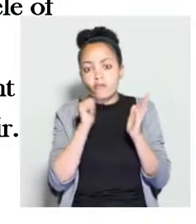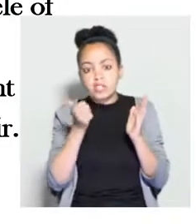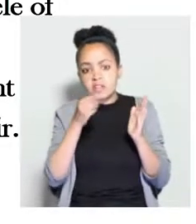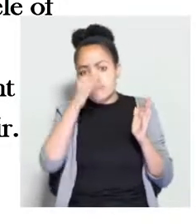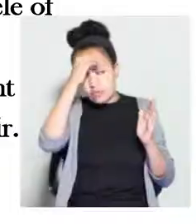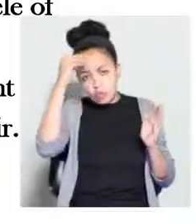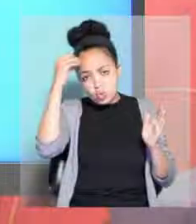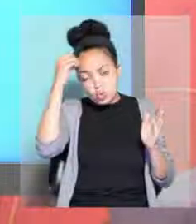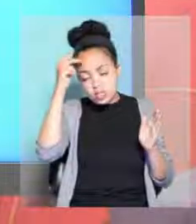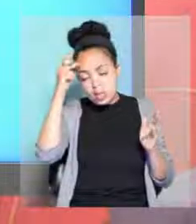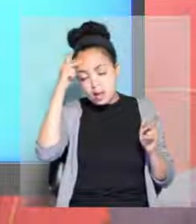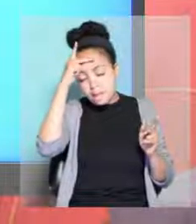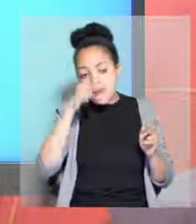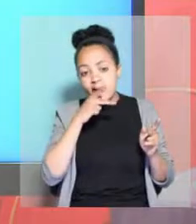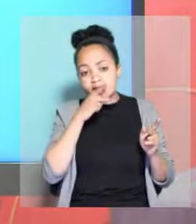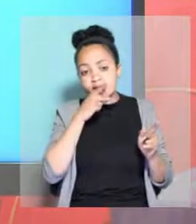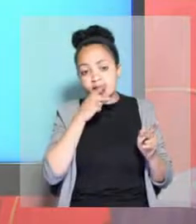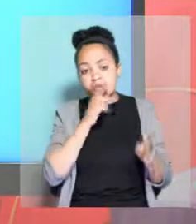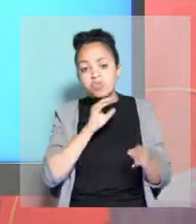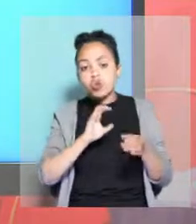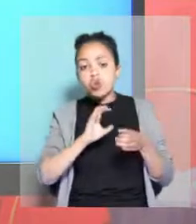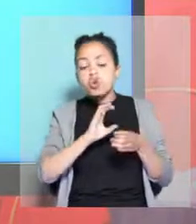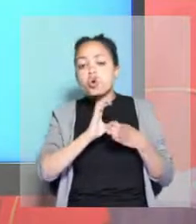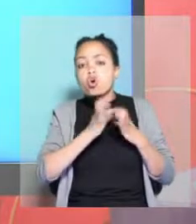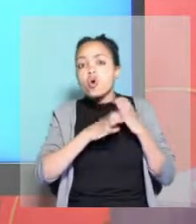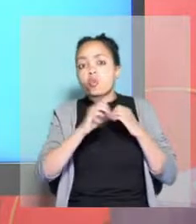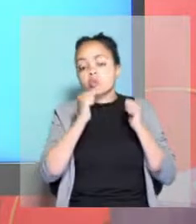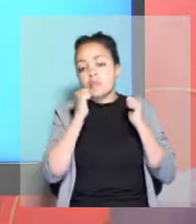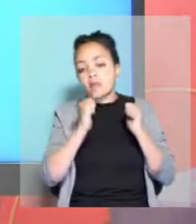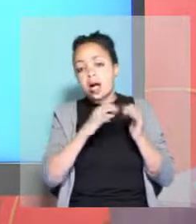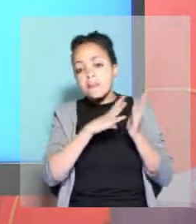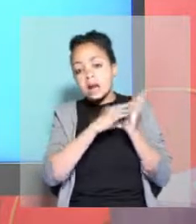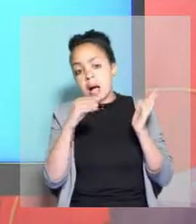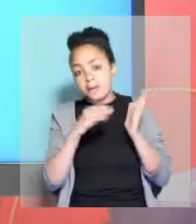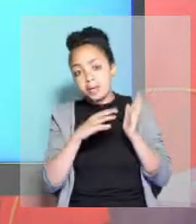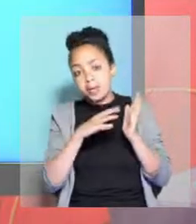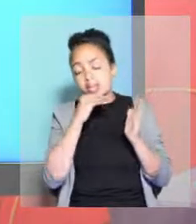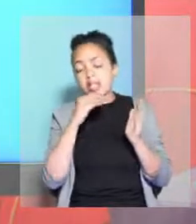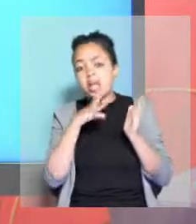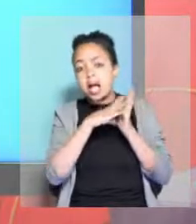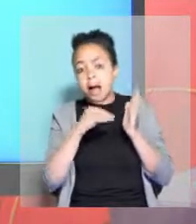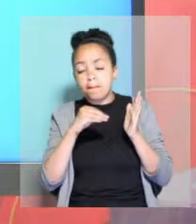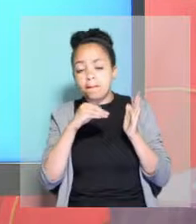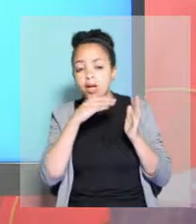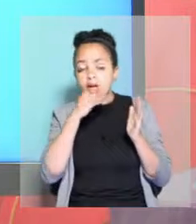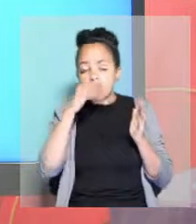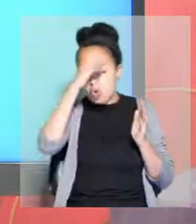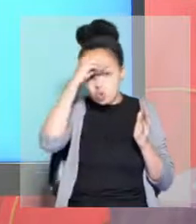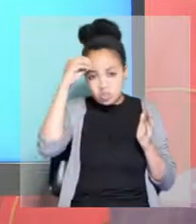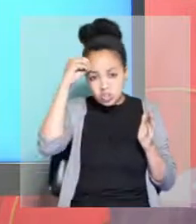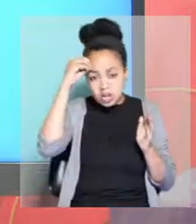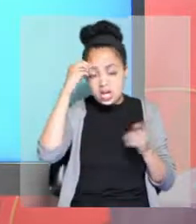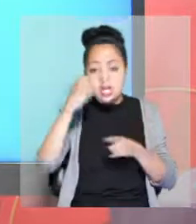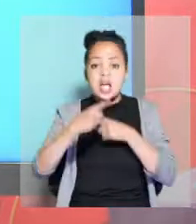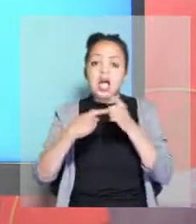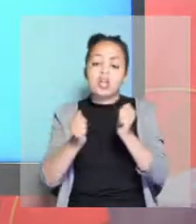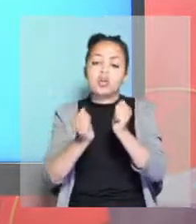original parental chromosome become copy, where the copy in the original chromosome become held